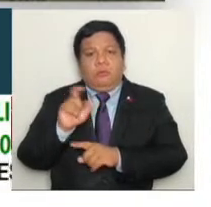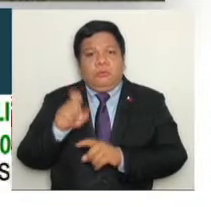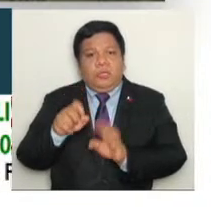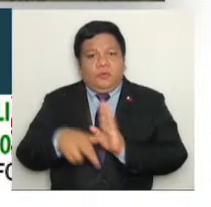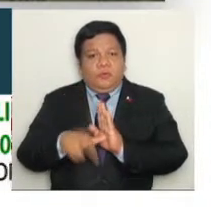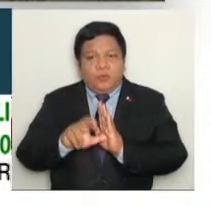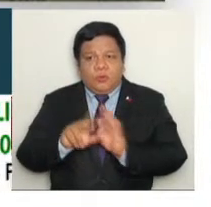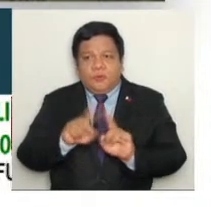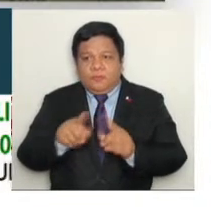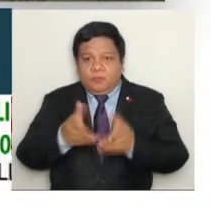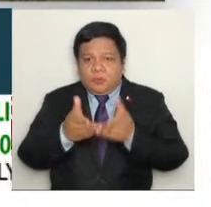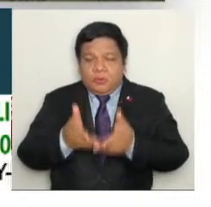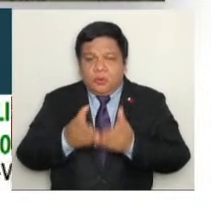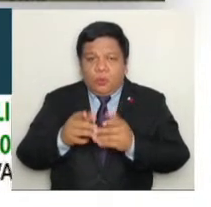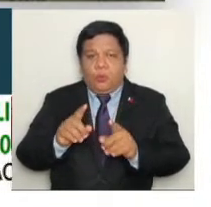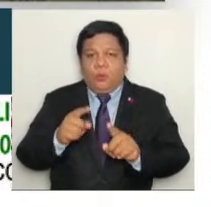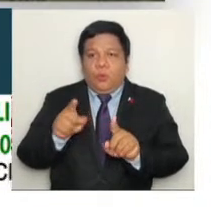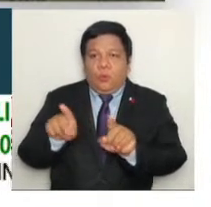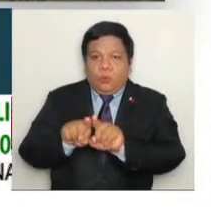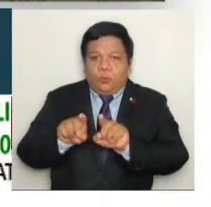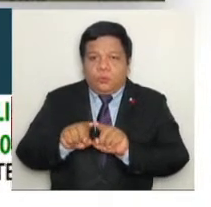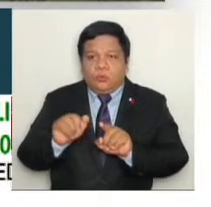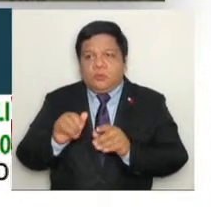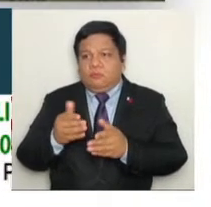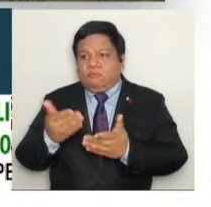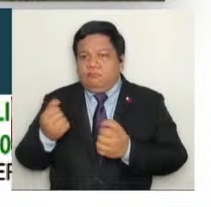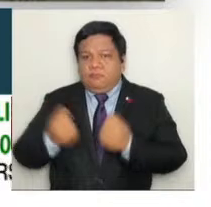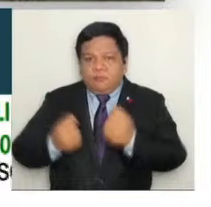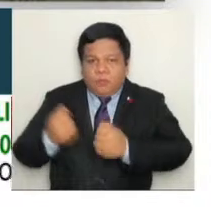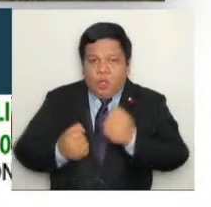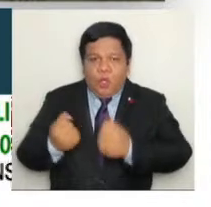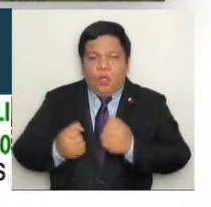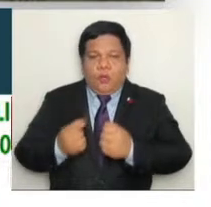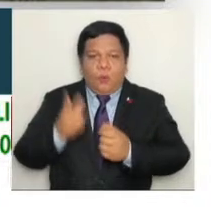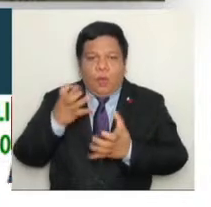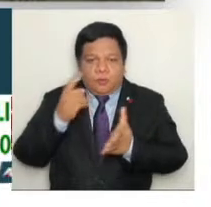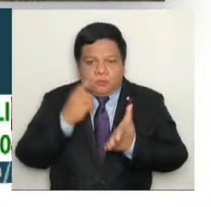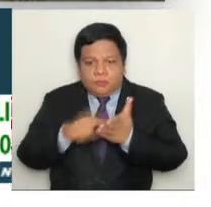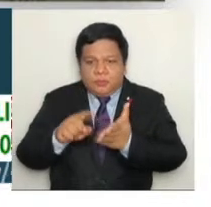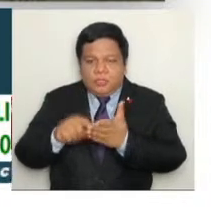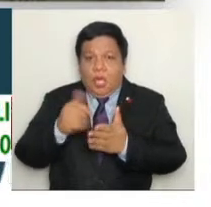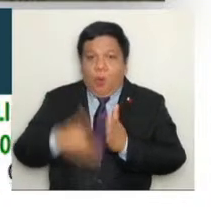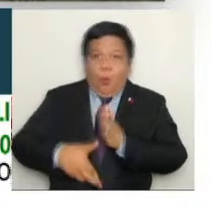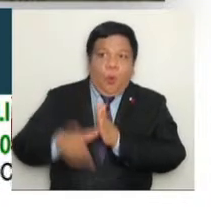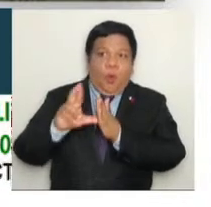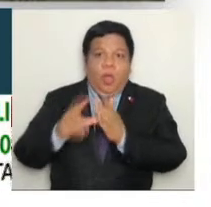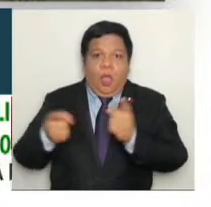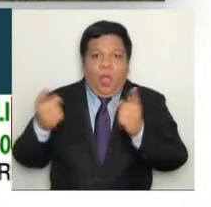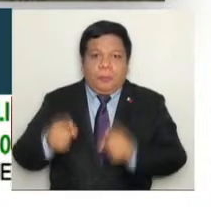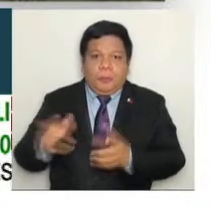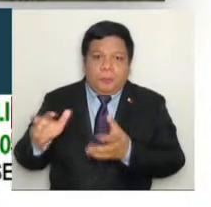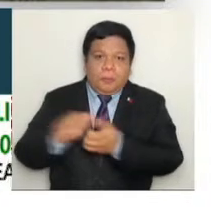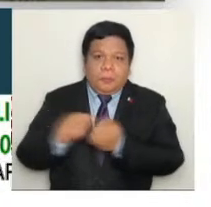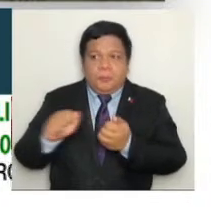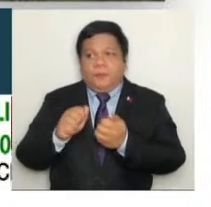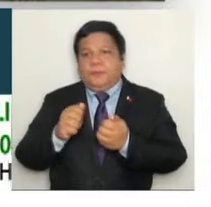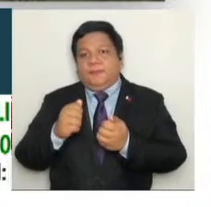dagat as well as yung sasakyan pang lupa para hindi natin maranasan itong tulad nitong very unfortunate